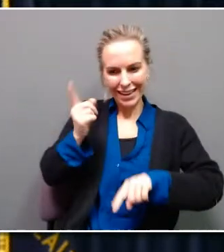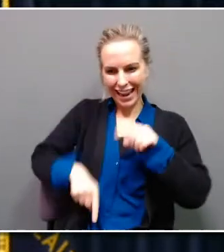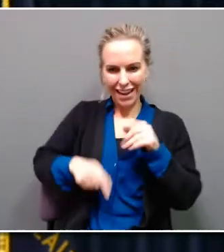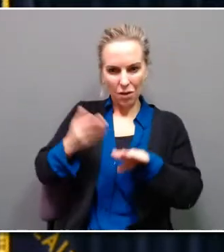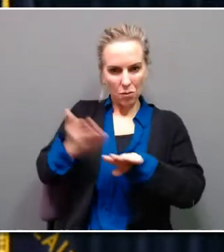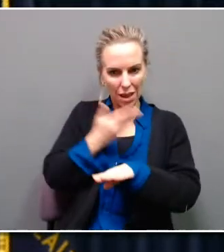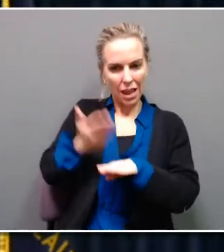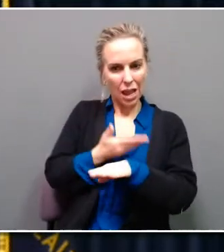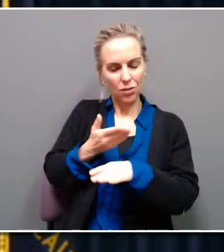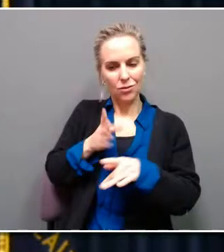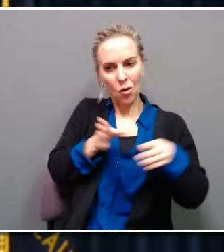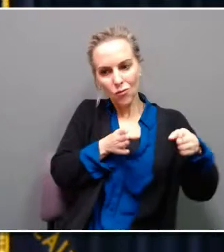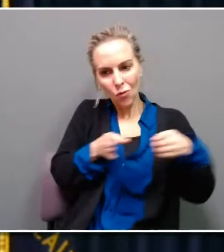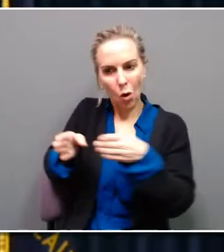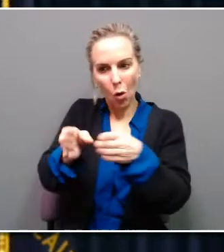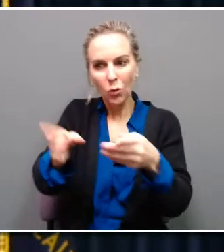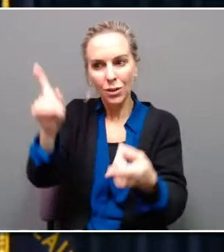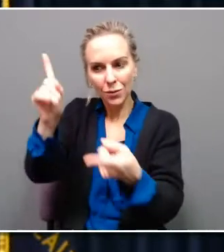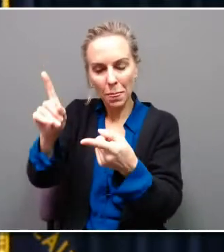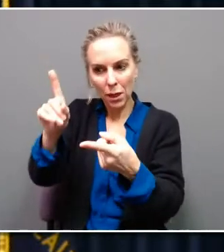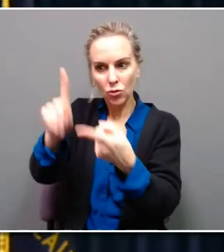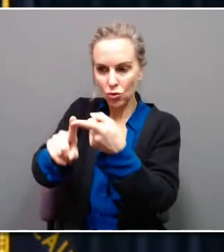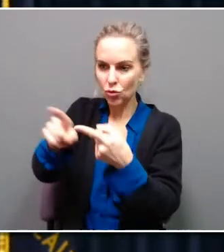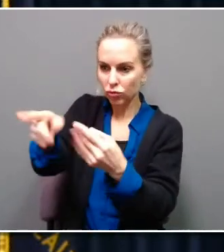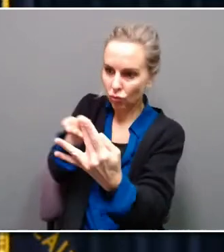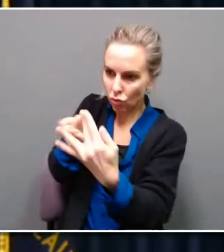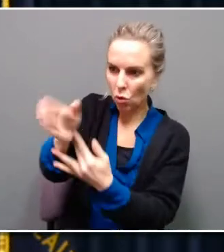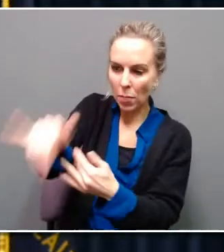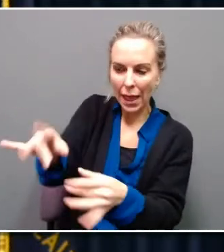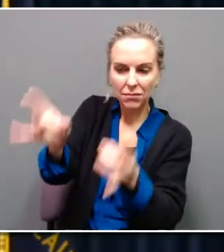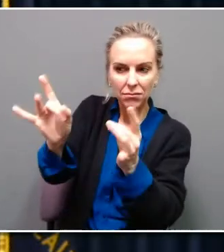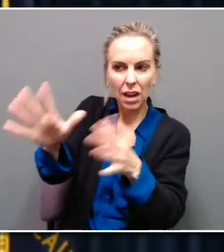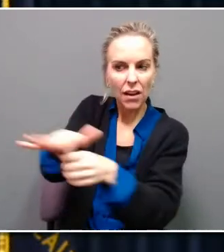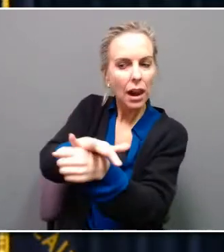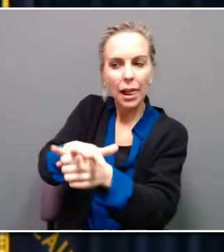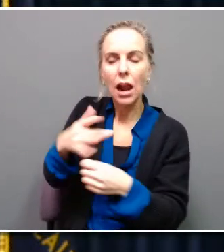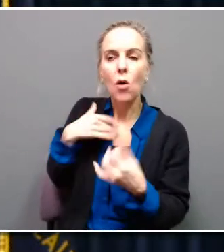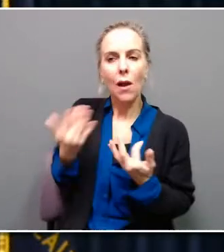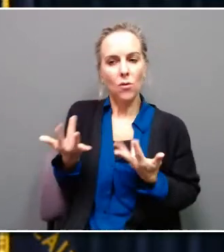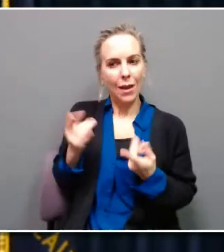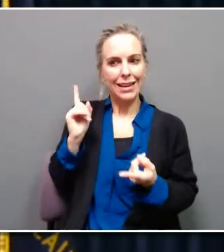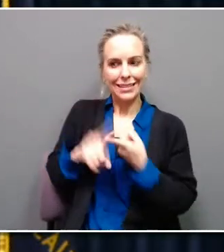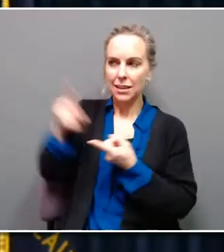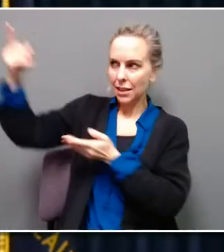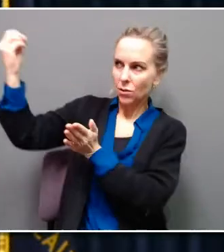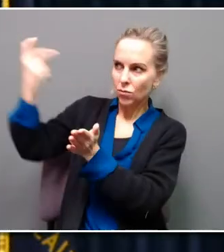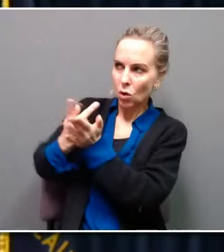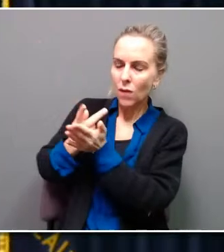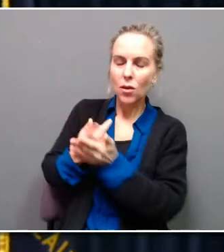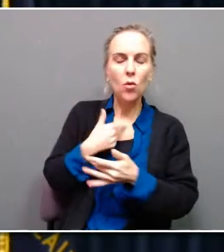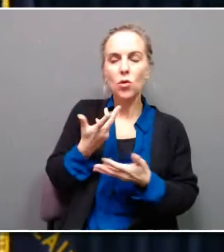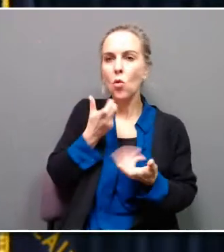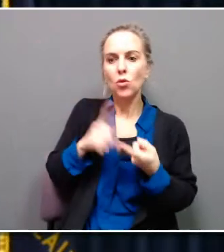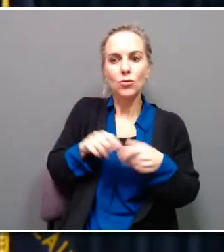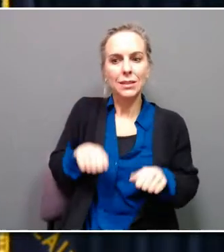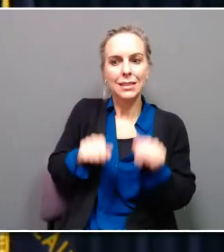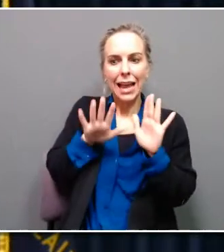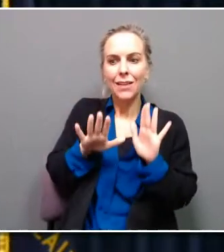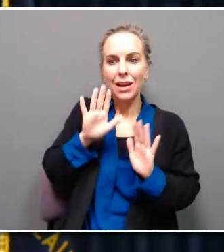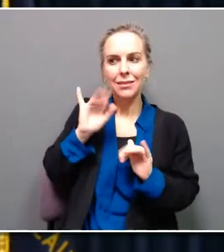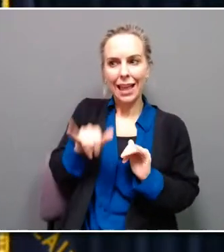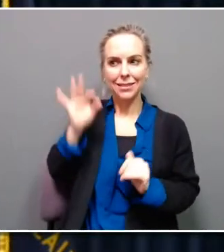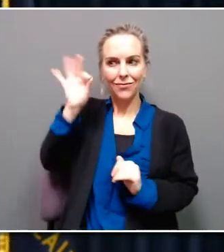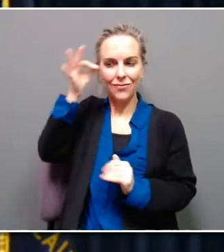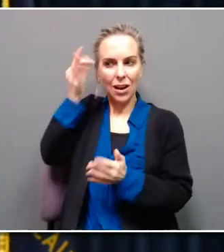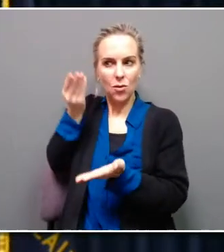it before that permitting is approved without sacrificing any of those federal dollars for that individual